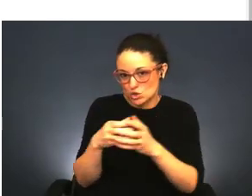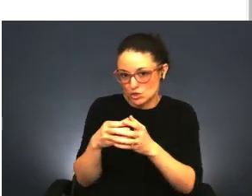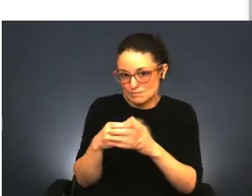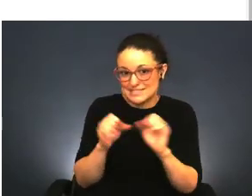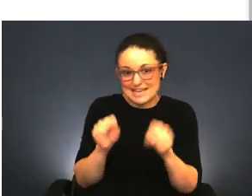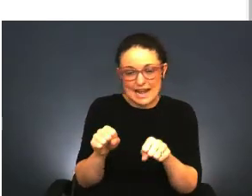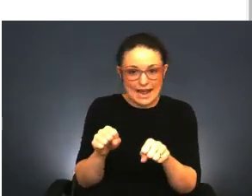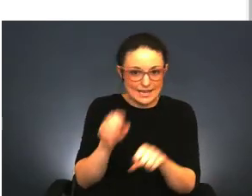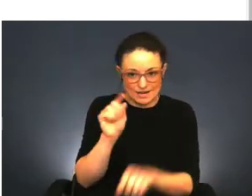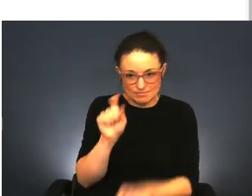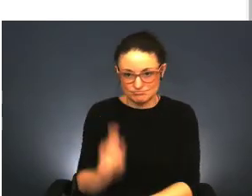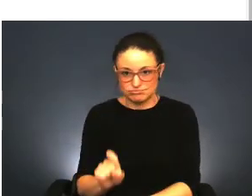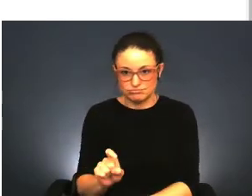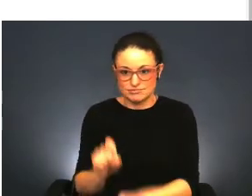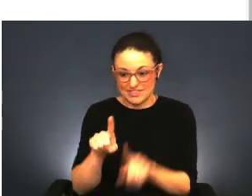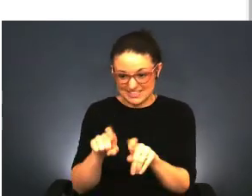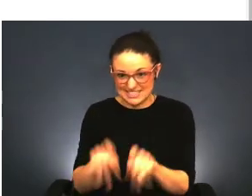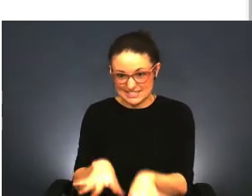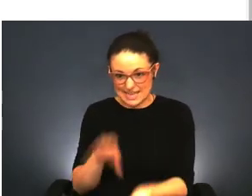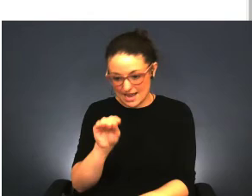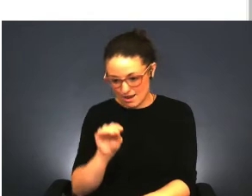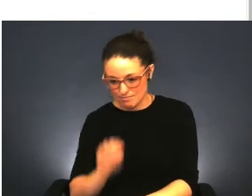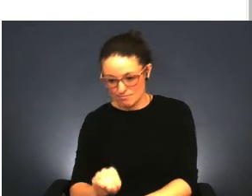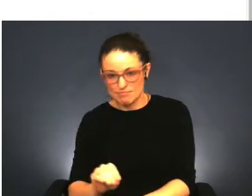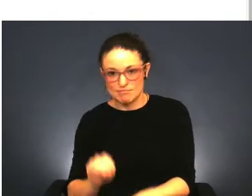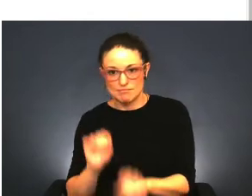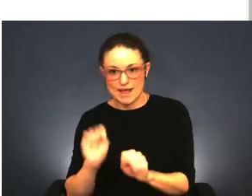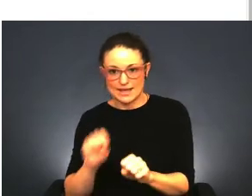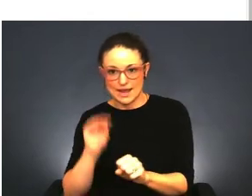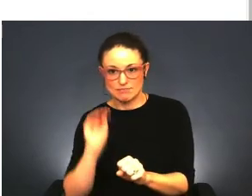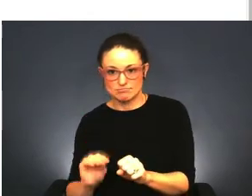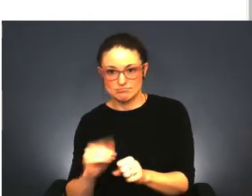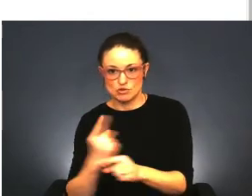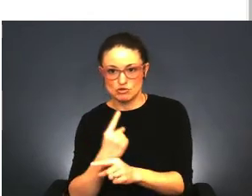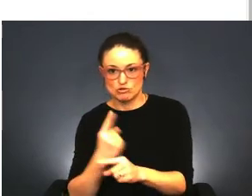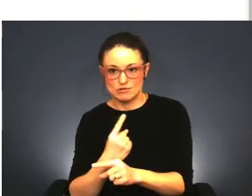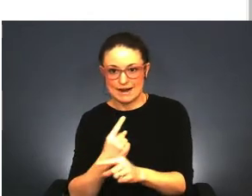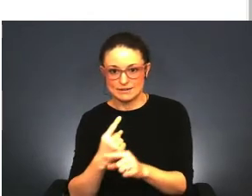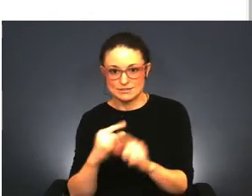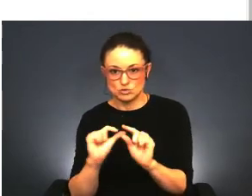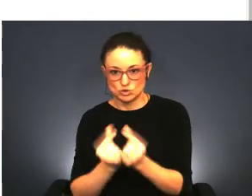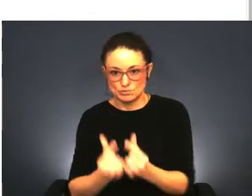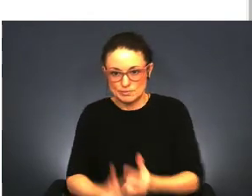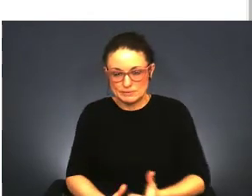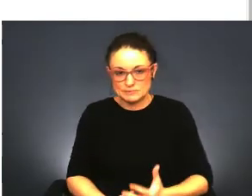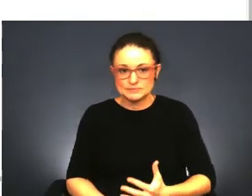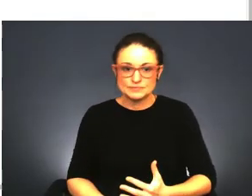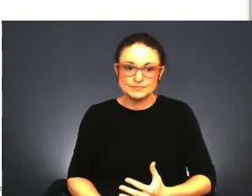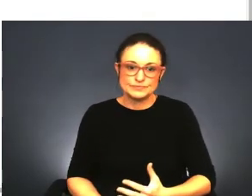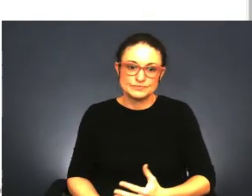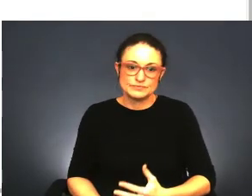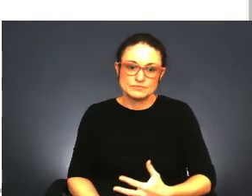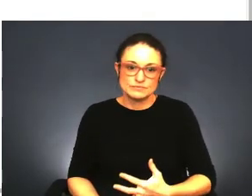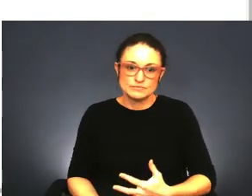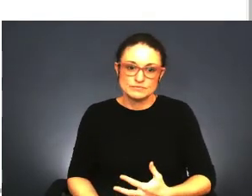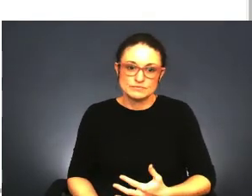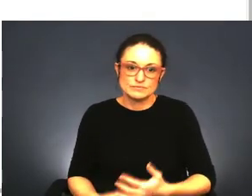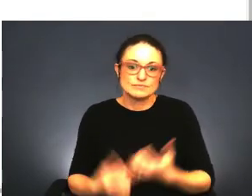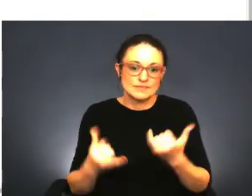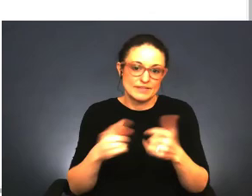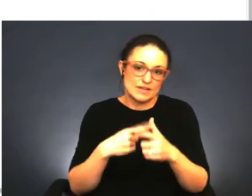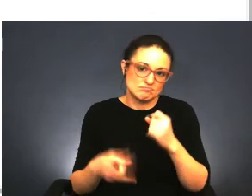this exam into its correct group. So I'll select exams and then I'll save it.